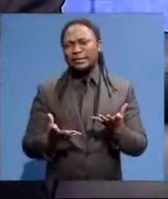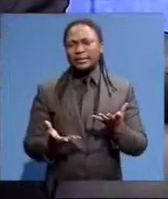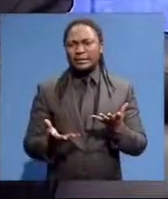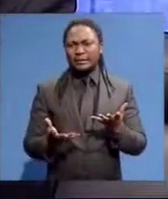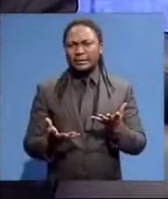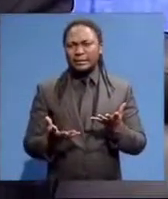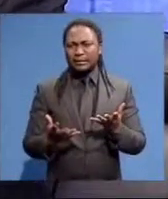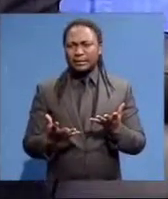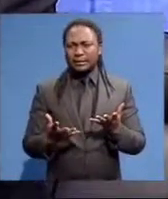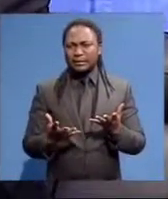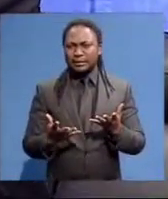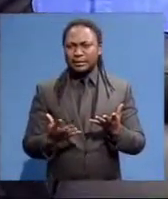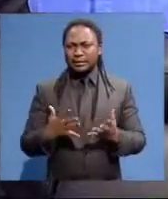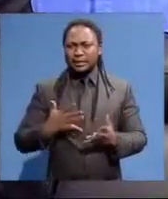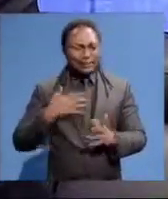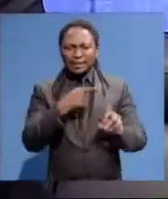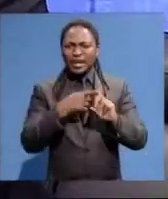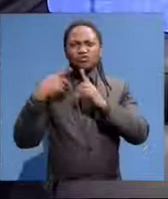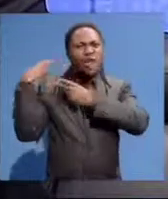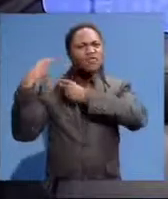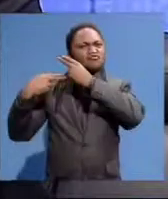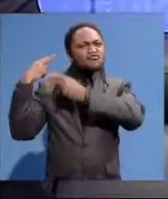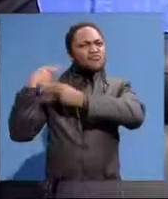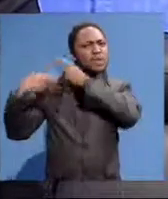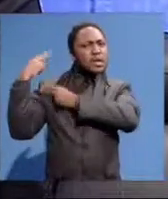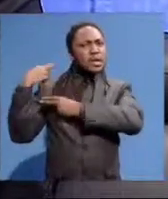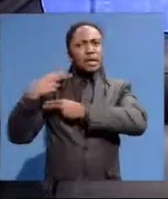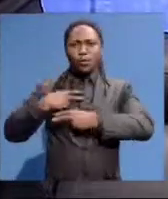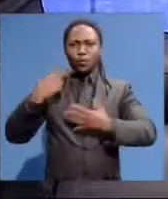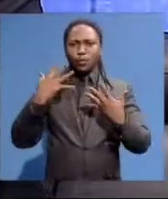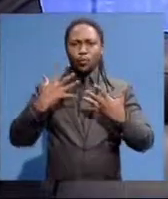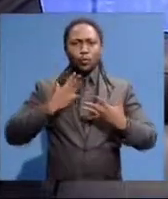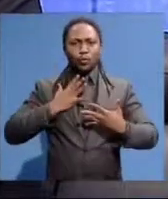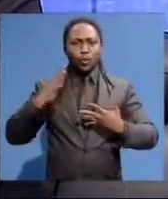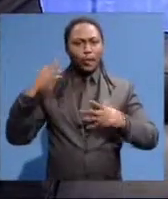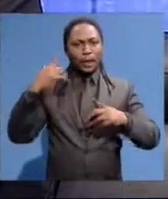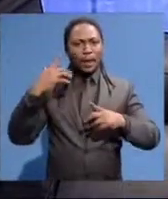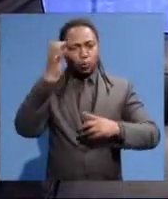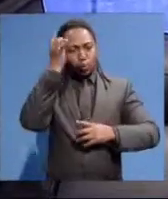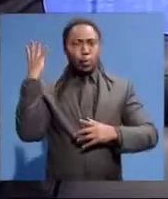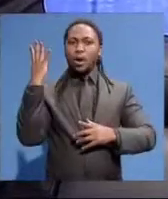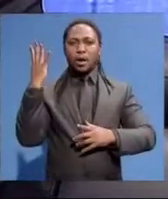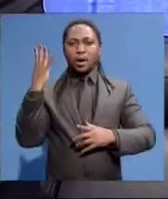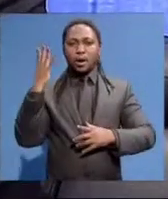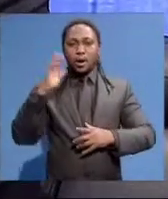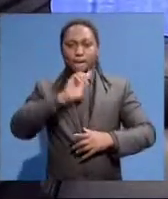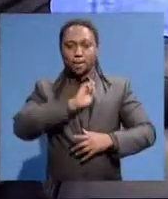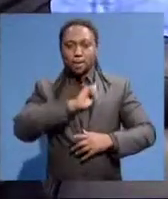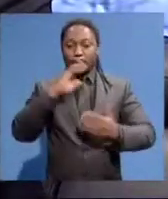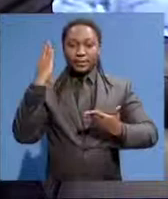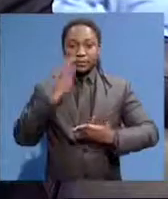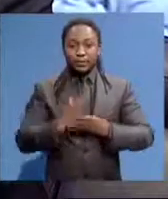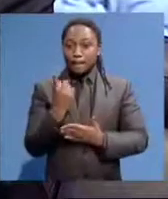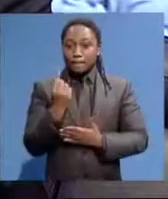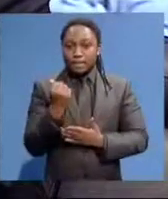who want to be passed by this history? Because even yourselves, you won't be at the door to ensure that you collect your money. So